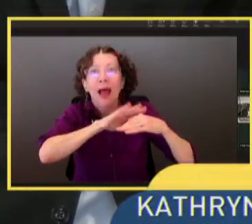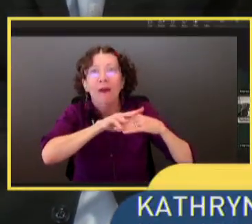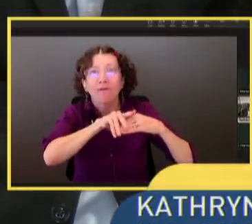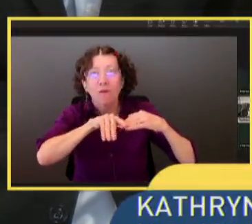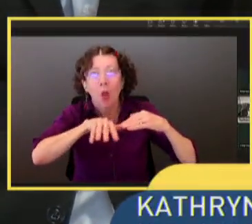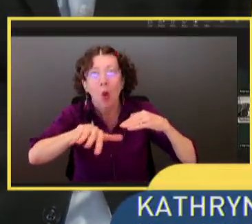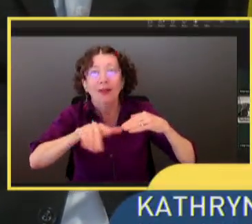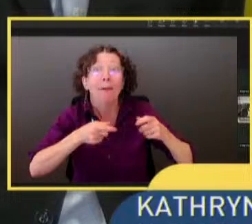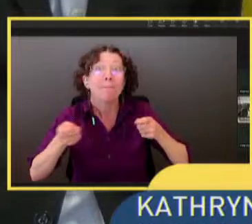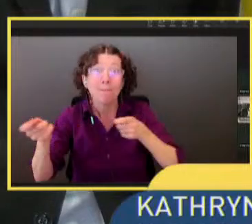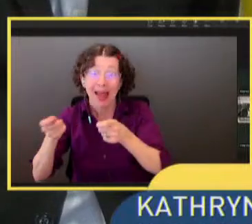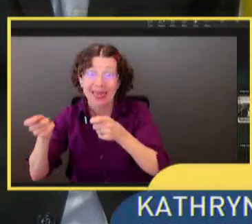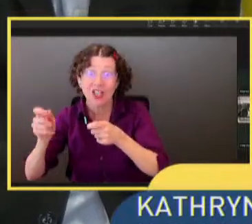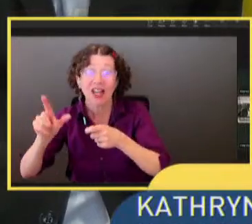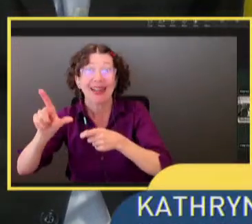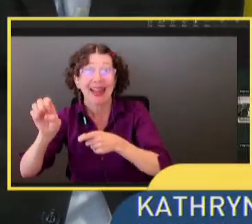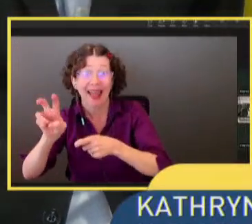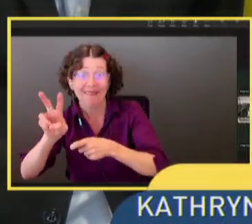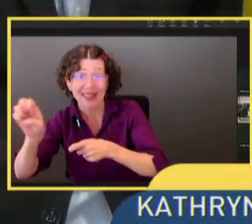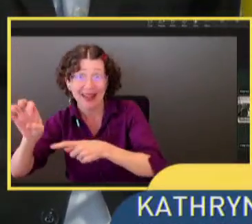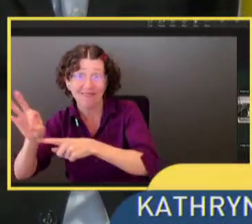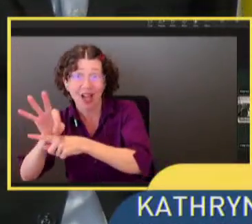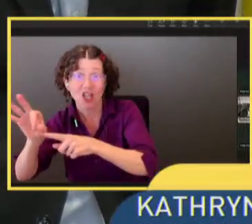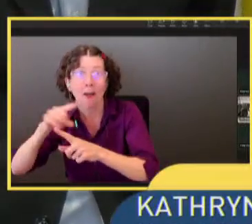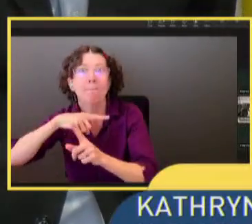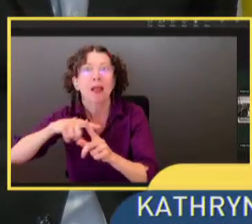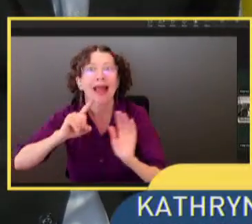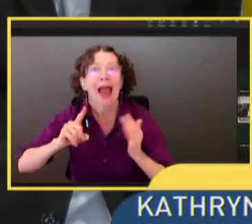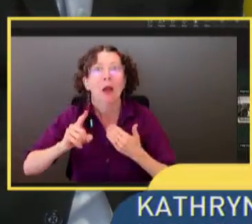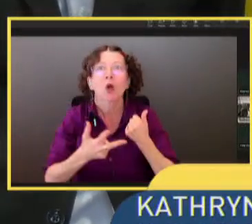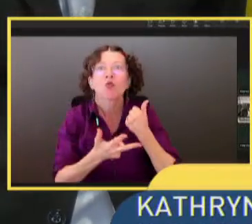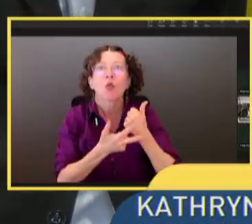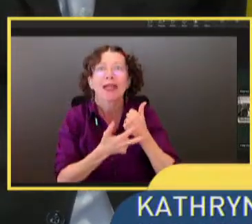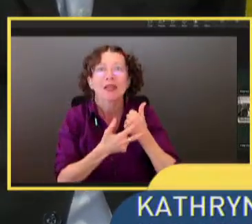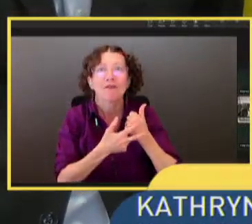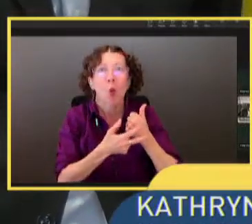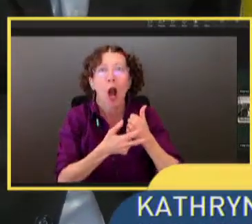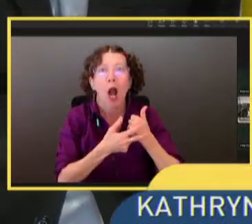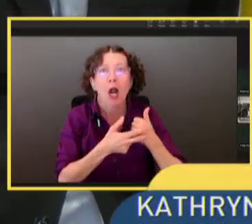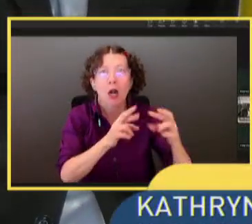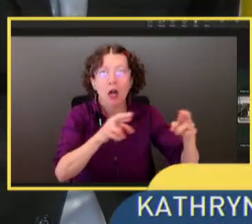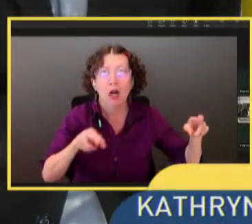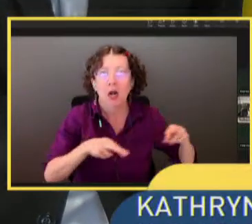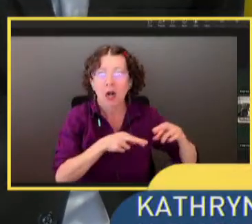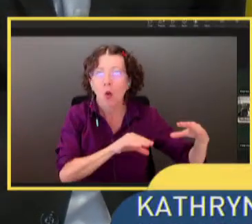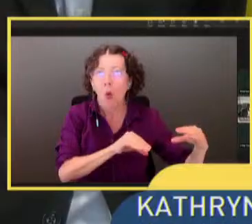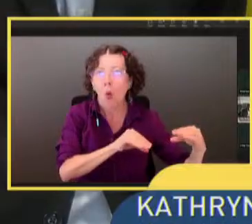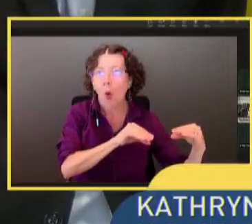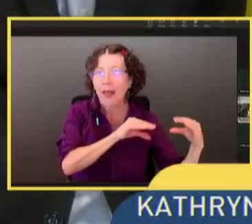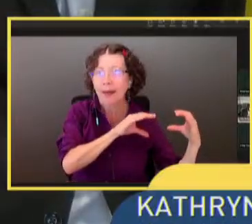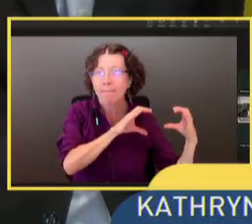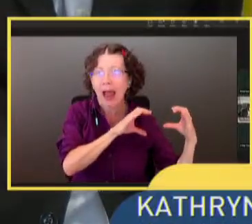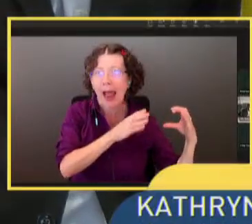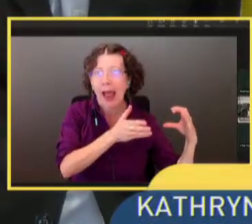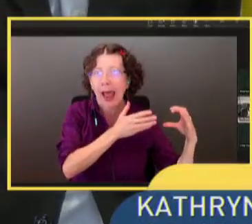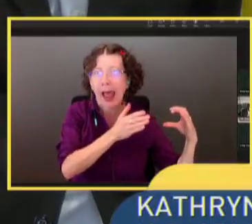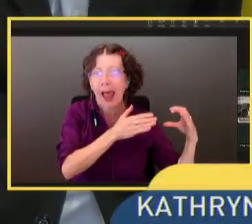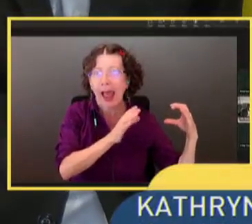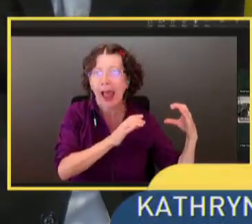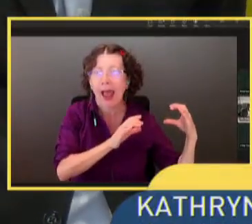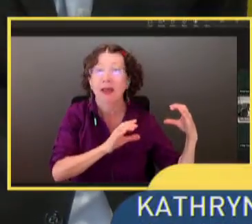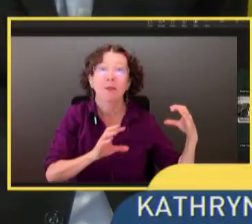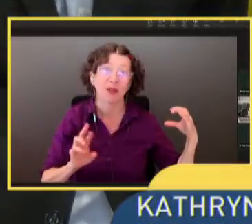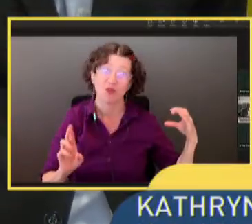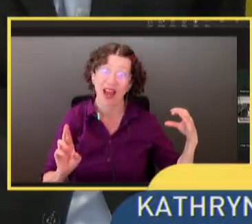the entire valleys in the forefronts of our mind. That means a slow and smooth decrease of our